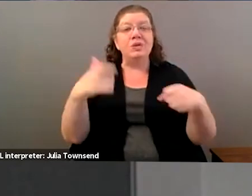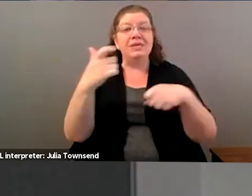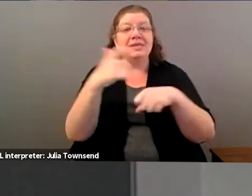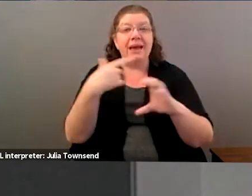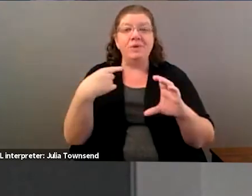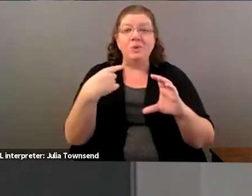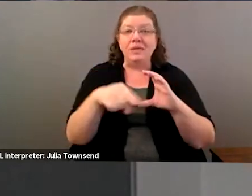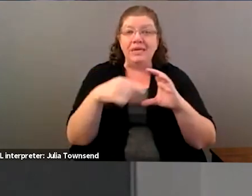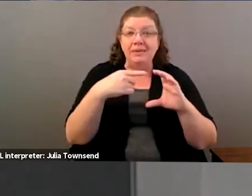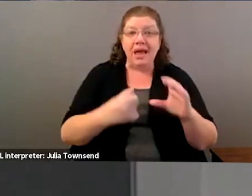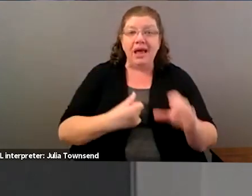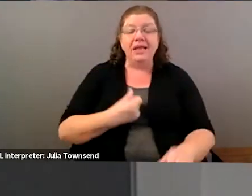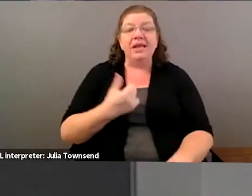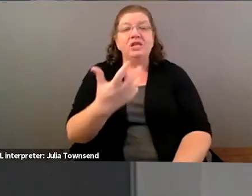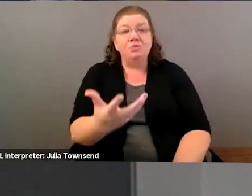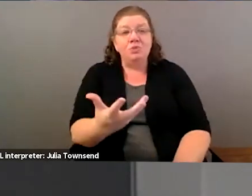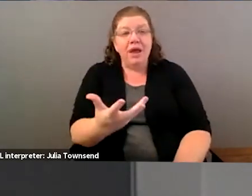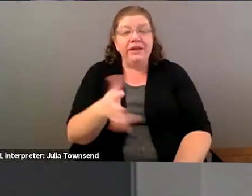and express their